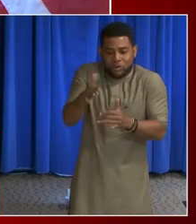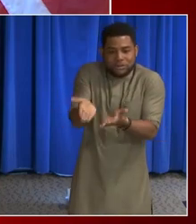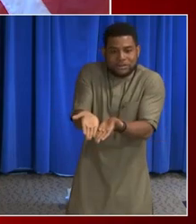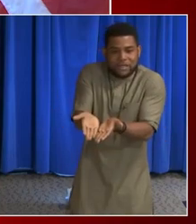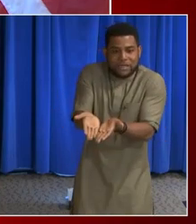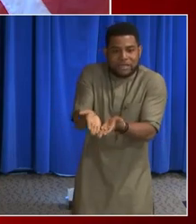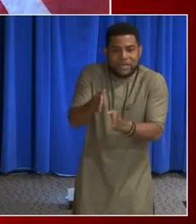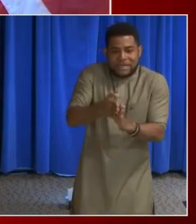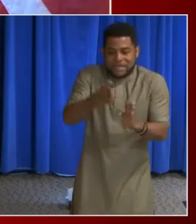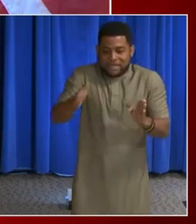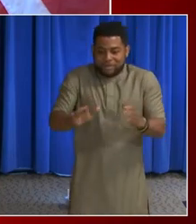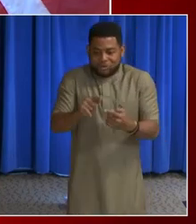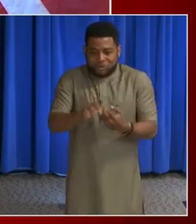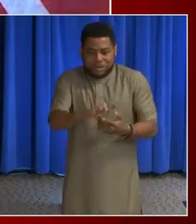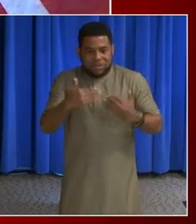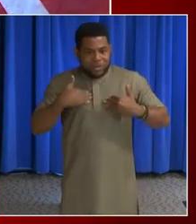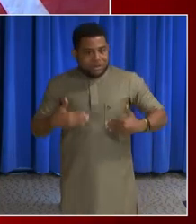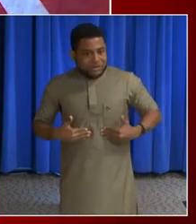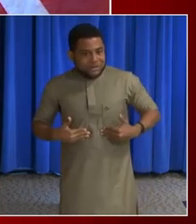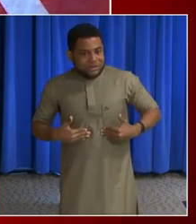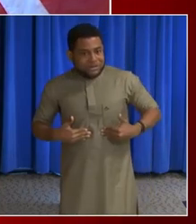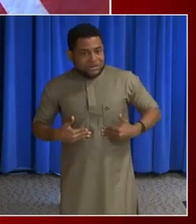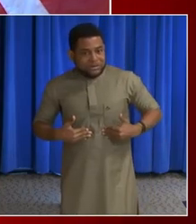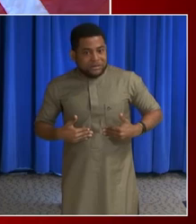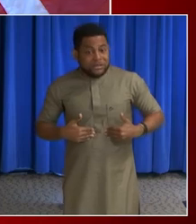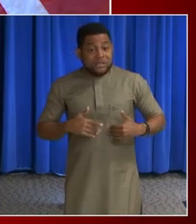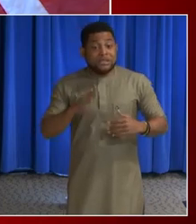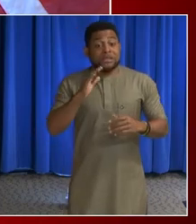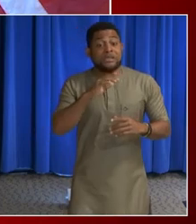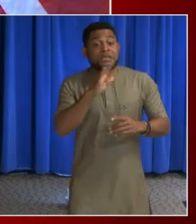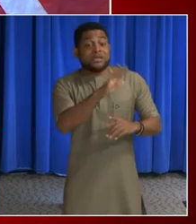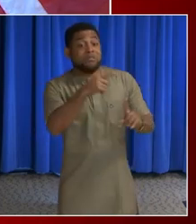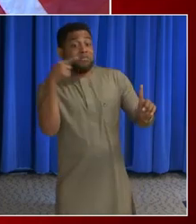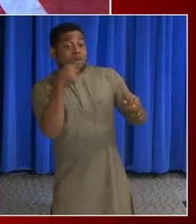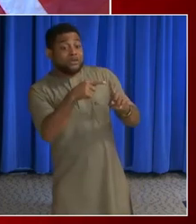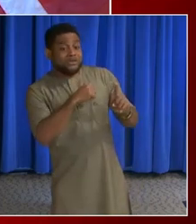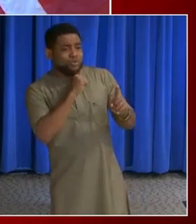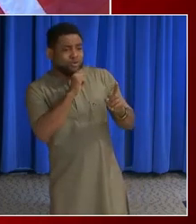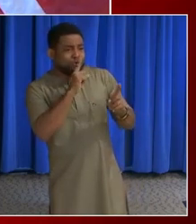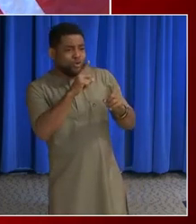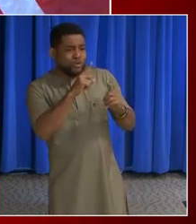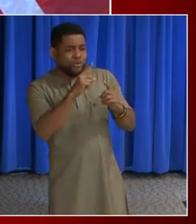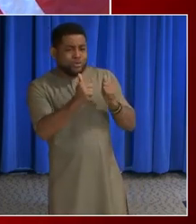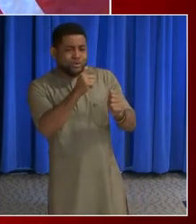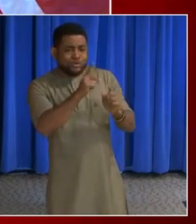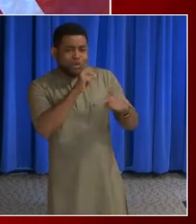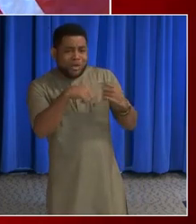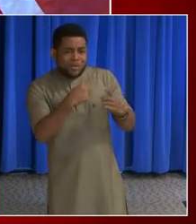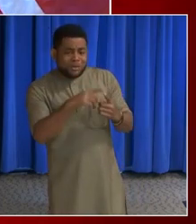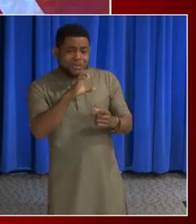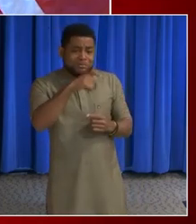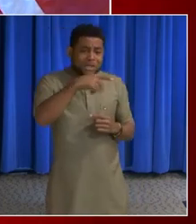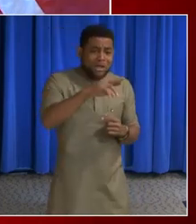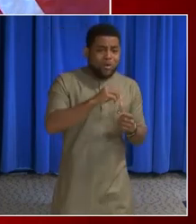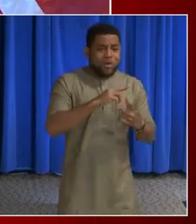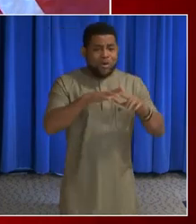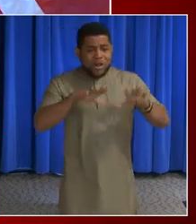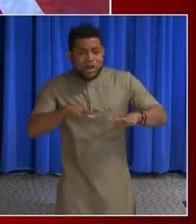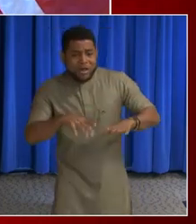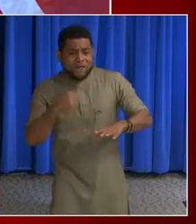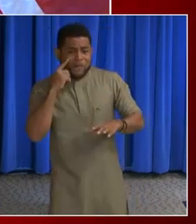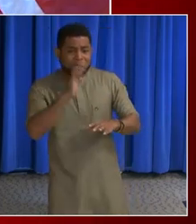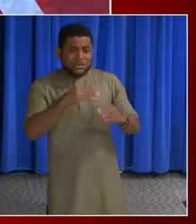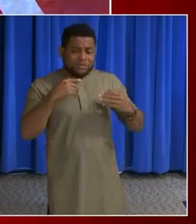video. At the point where you're talking about, and again, I'm not sure which video that you saw, at the point where CPR and all that stuff was going on in medical